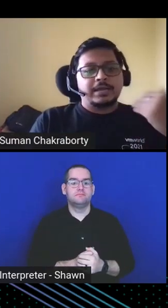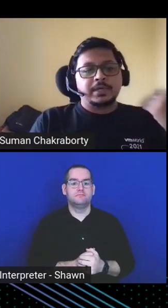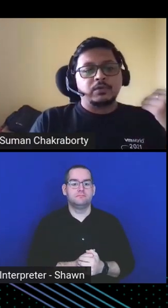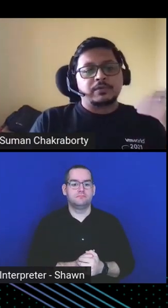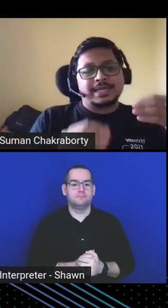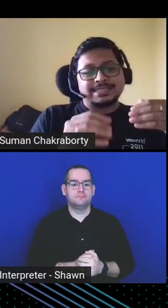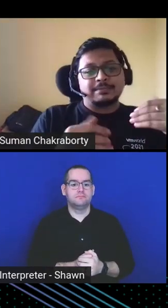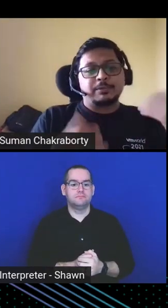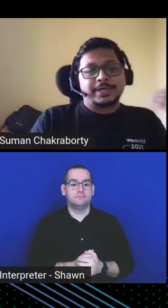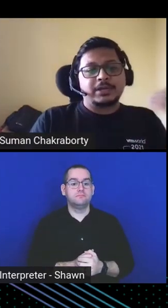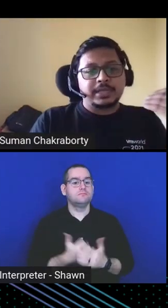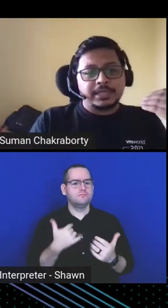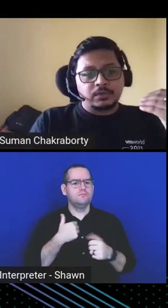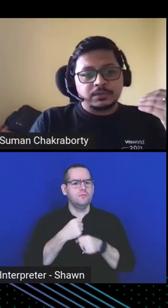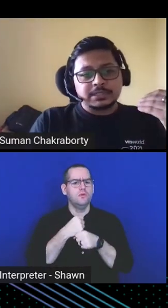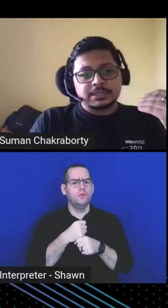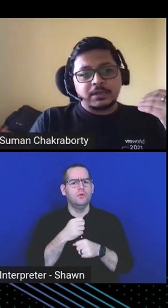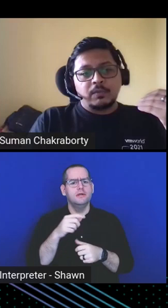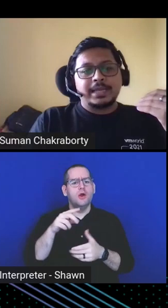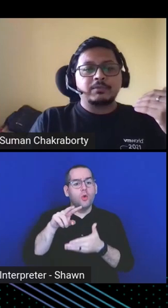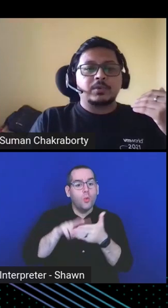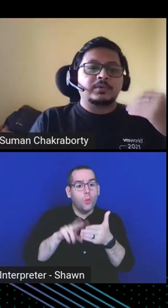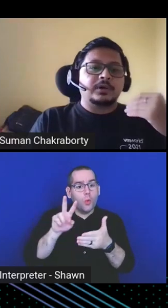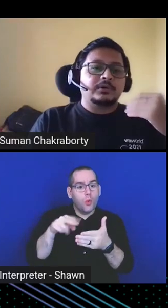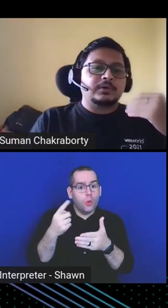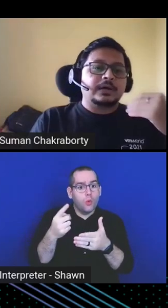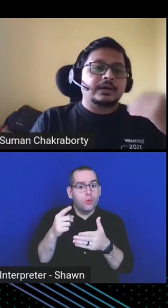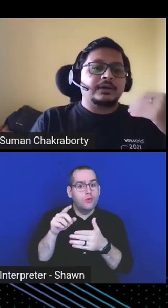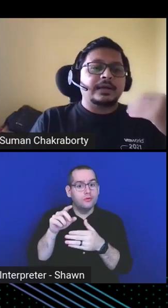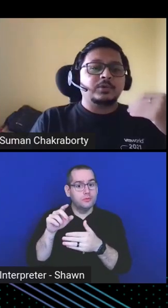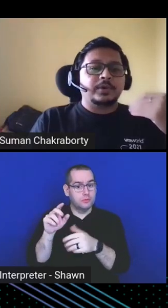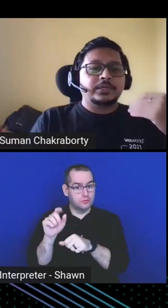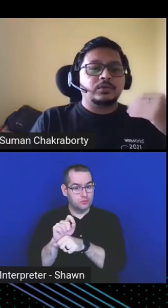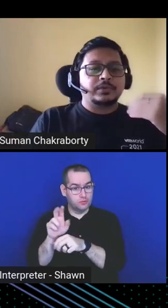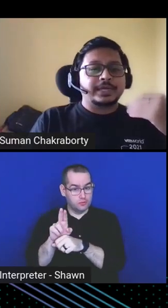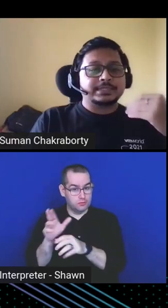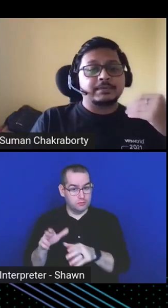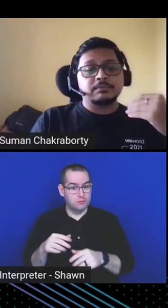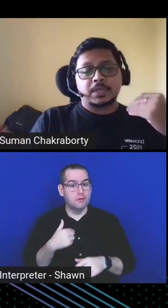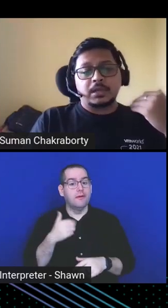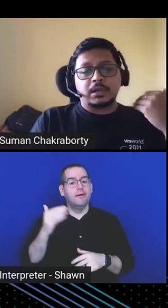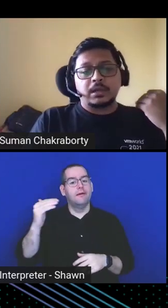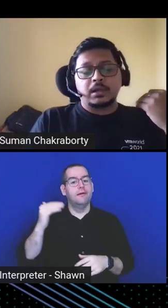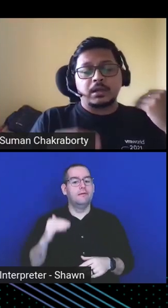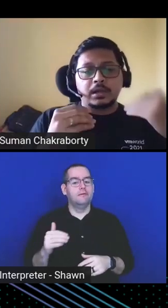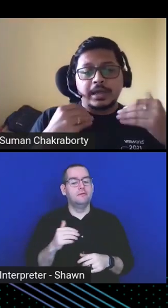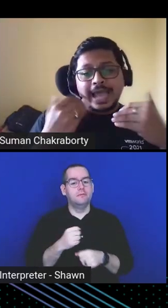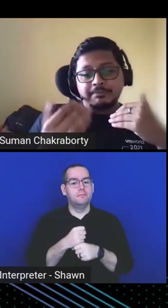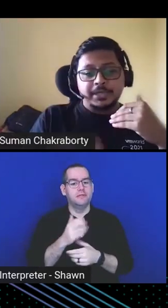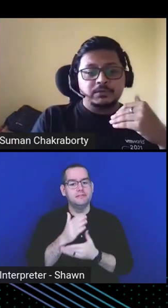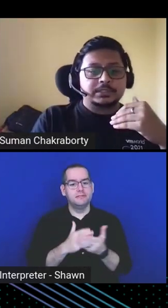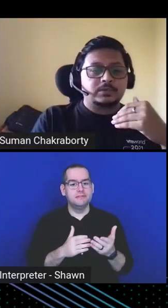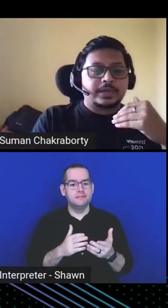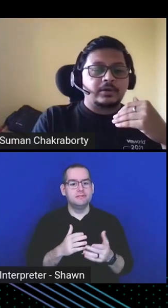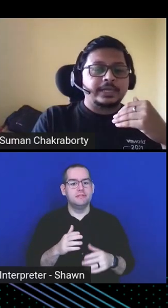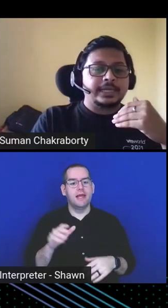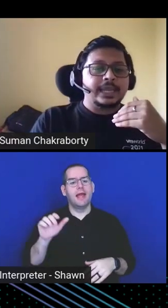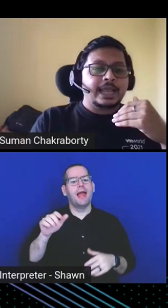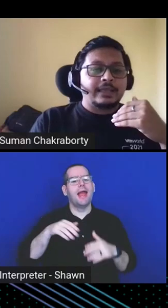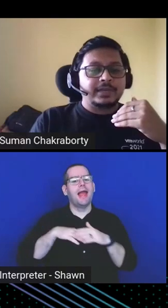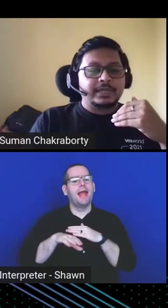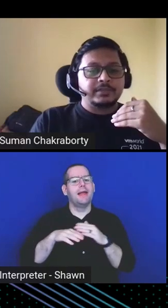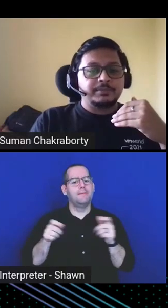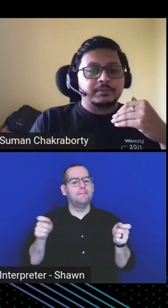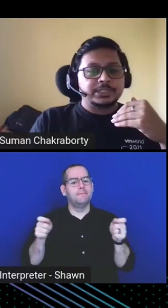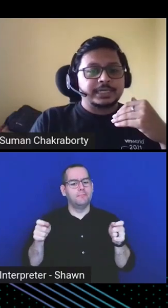so I want to create some read-only users, while I'm going to create some admin users. So accordingly